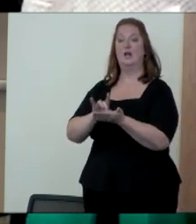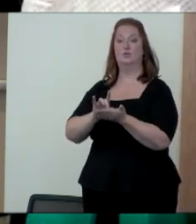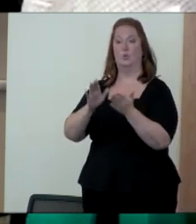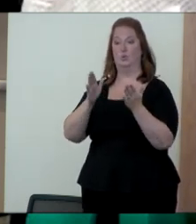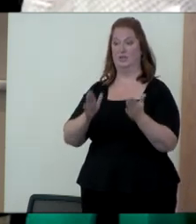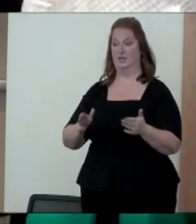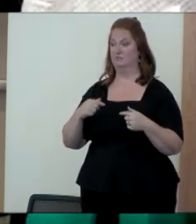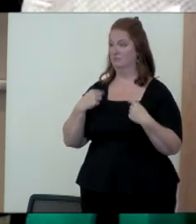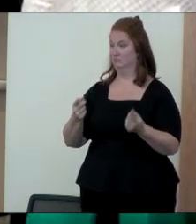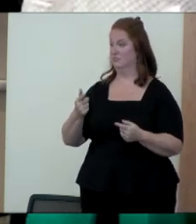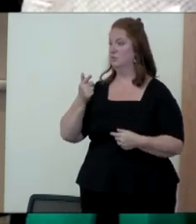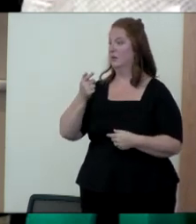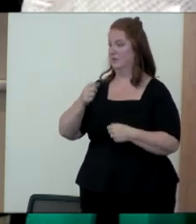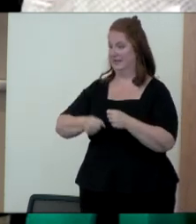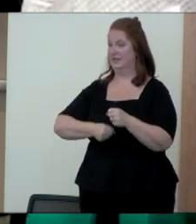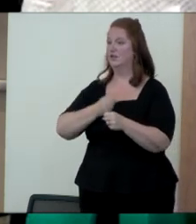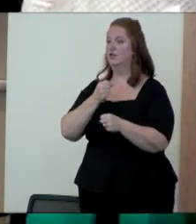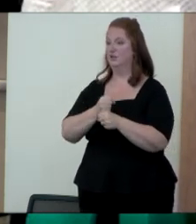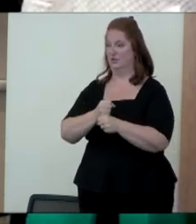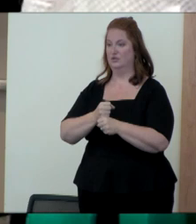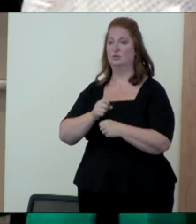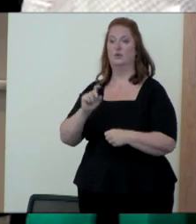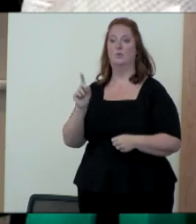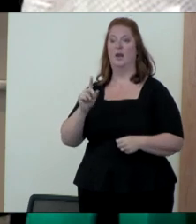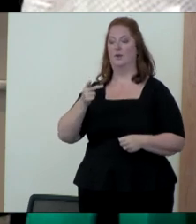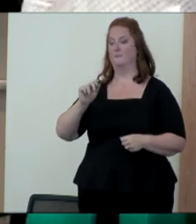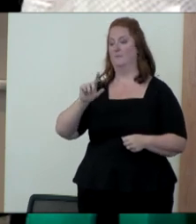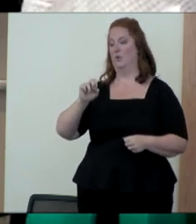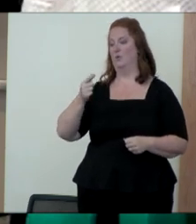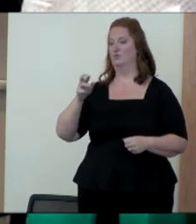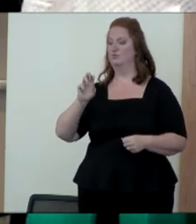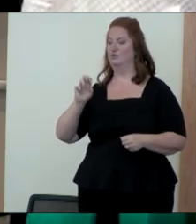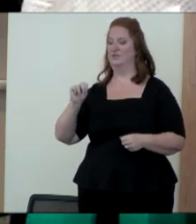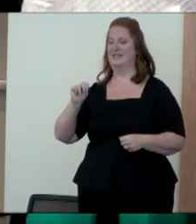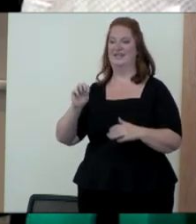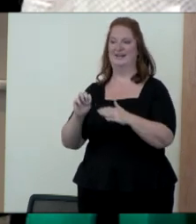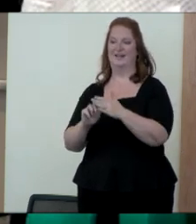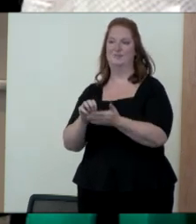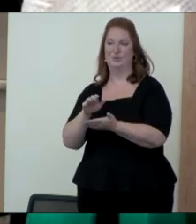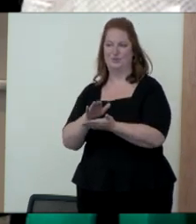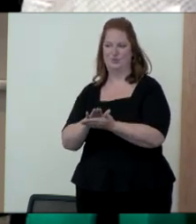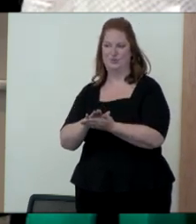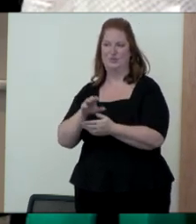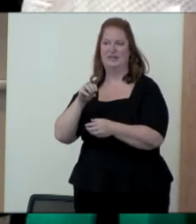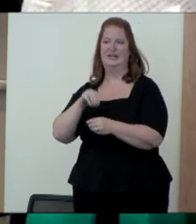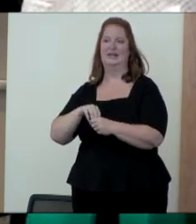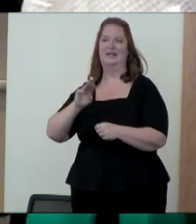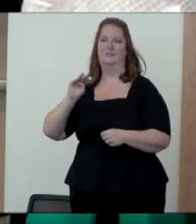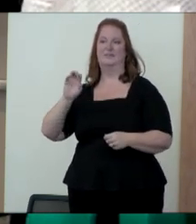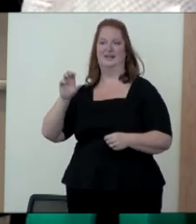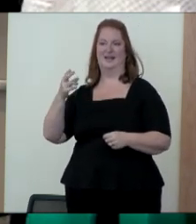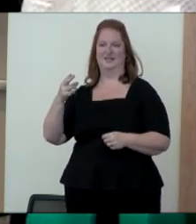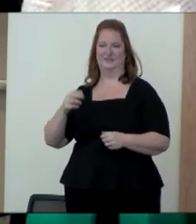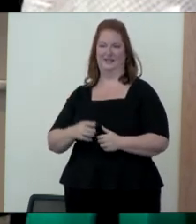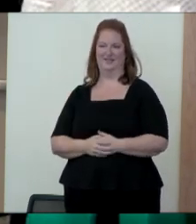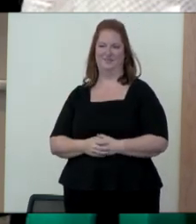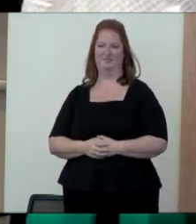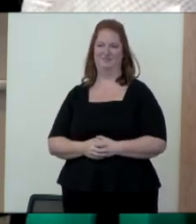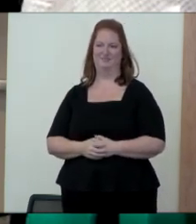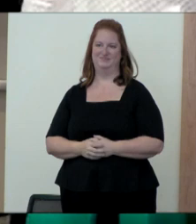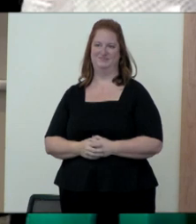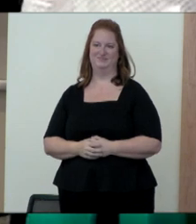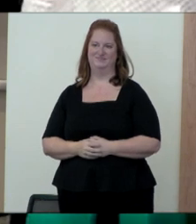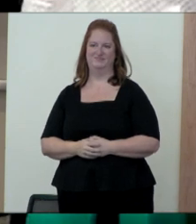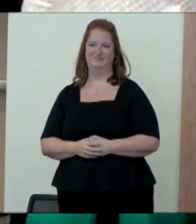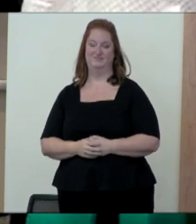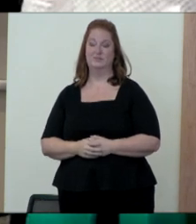for 21 years, most recently at a place called Pole Green Elementary School in Mechanicsville.